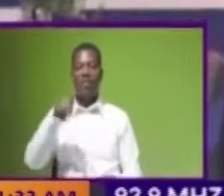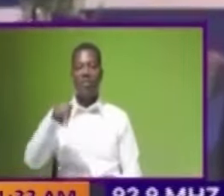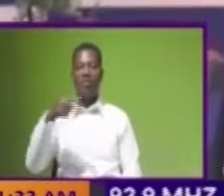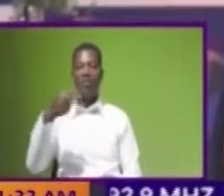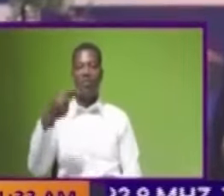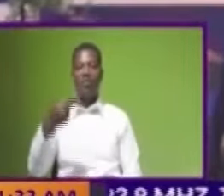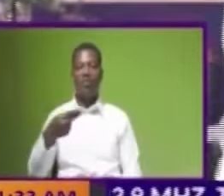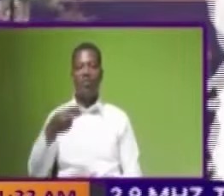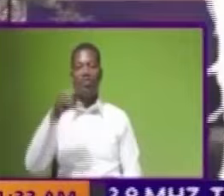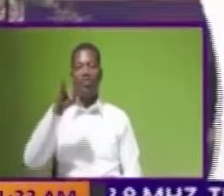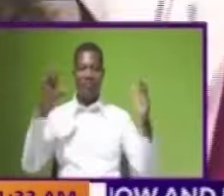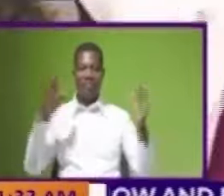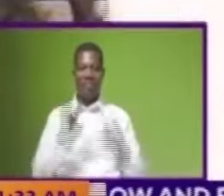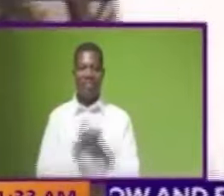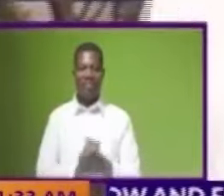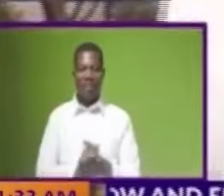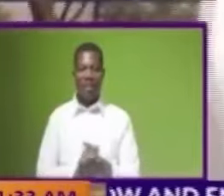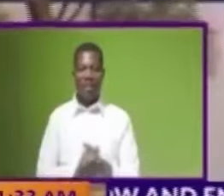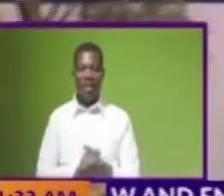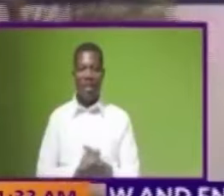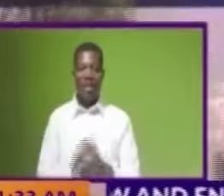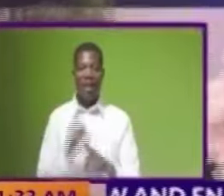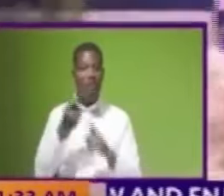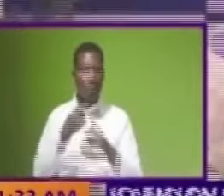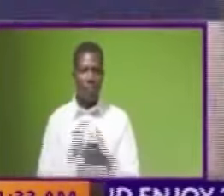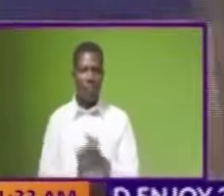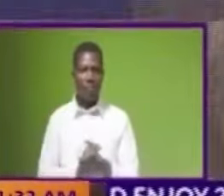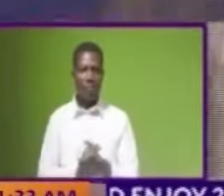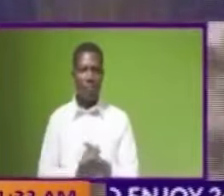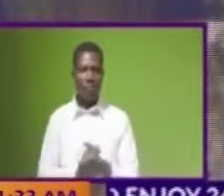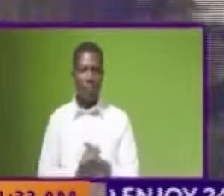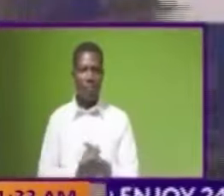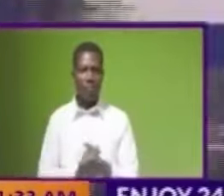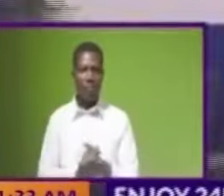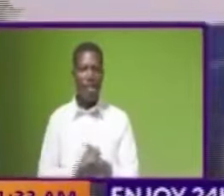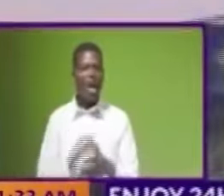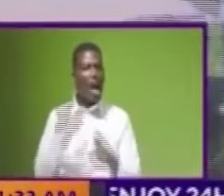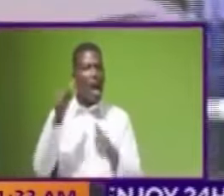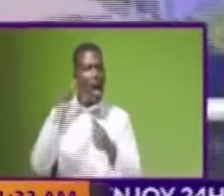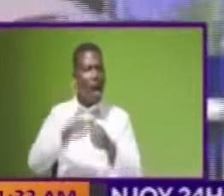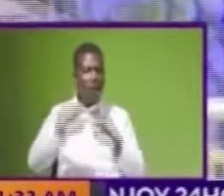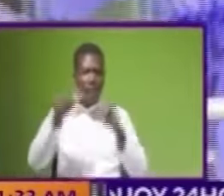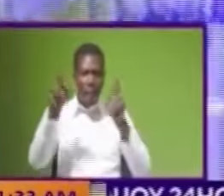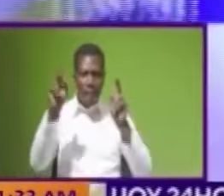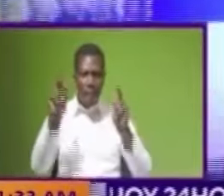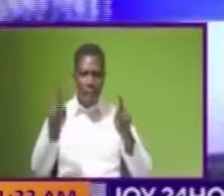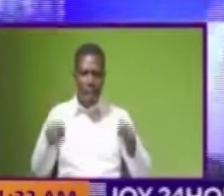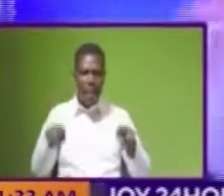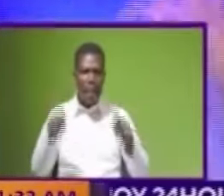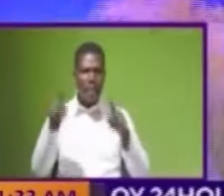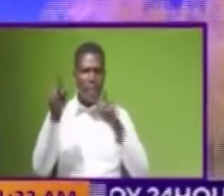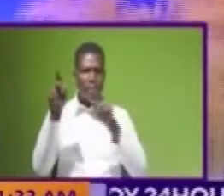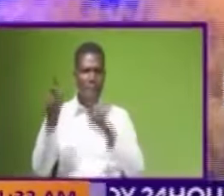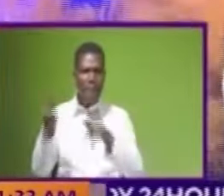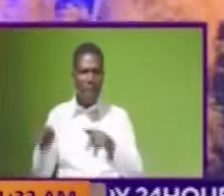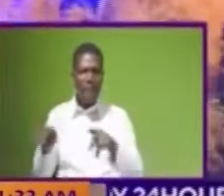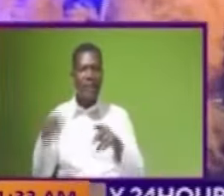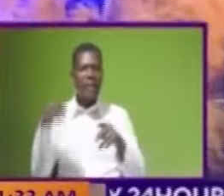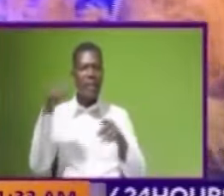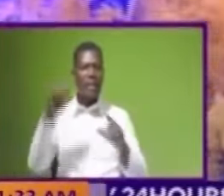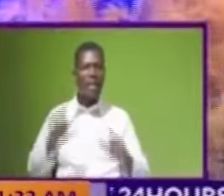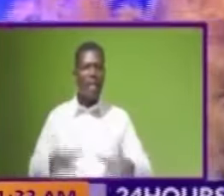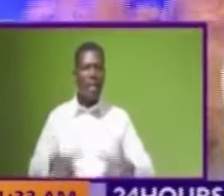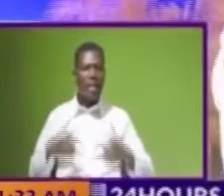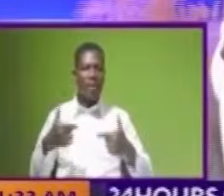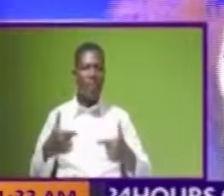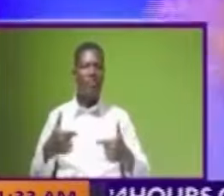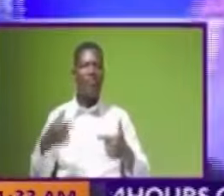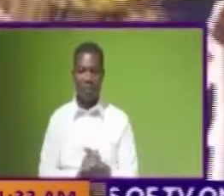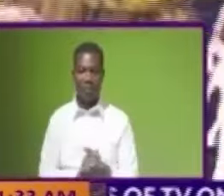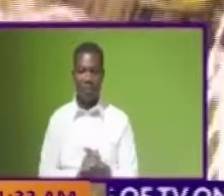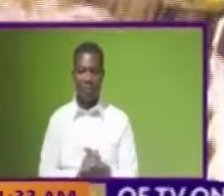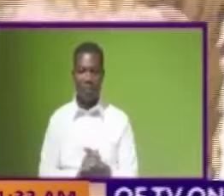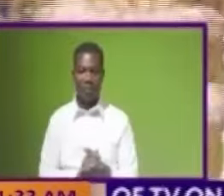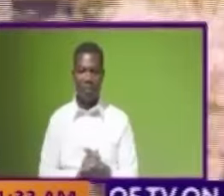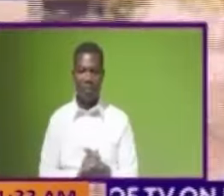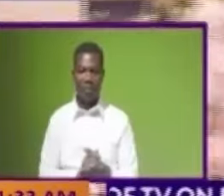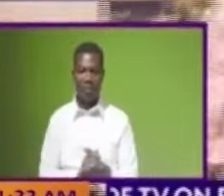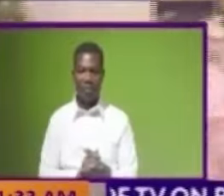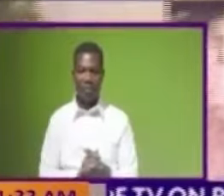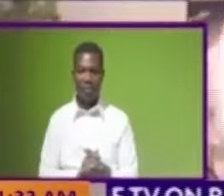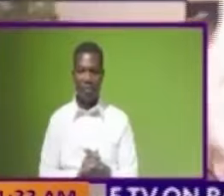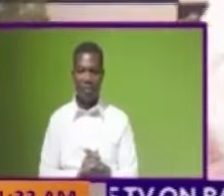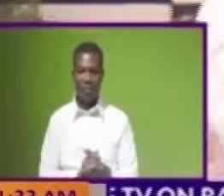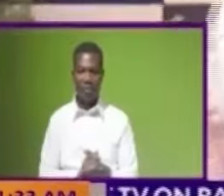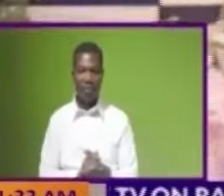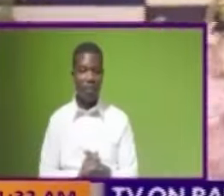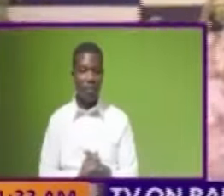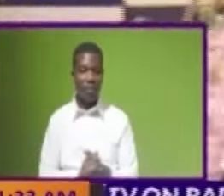Philadelphia wow. Movement. Yes. Every now, or does a ni biara wa wagana sa se so. Our